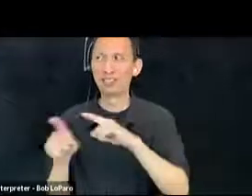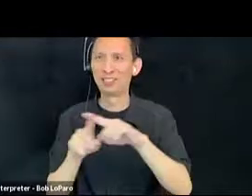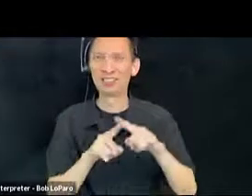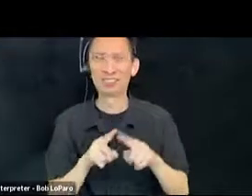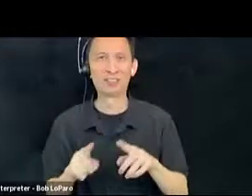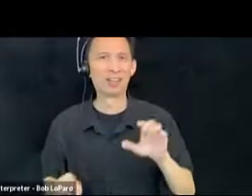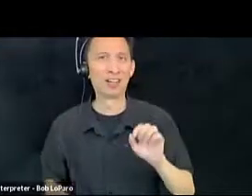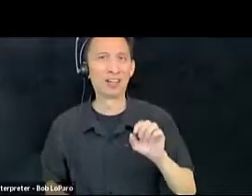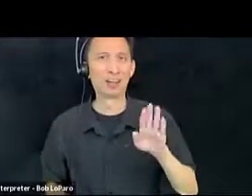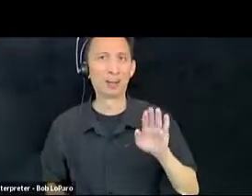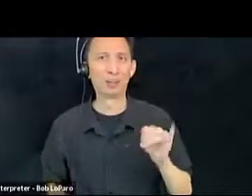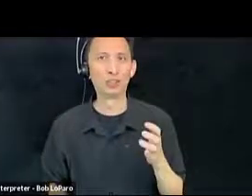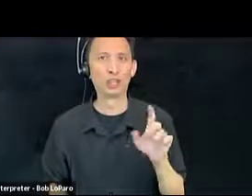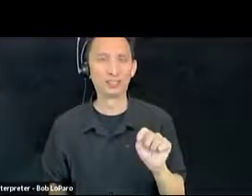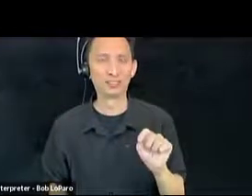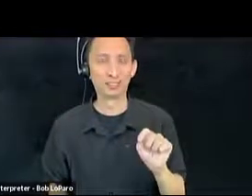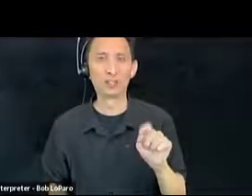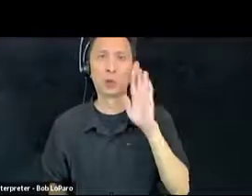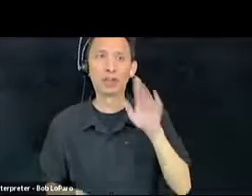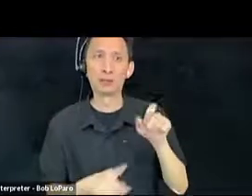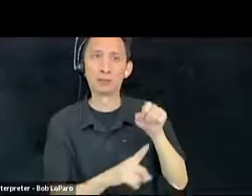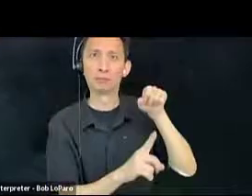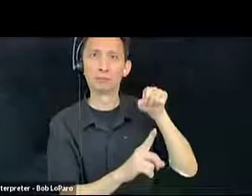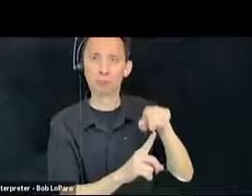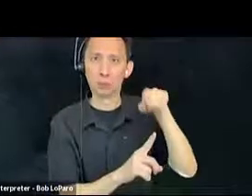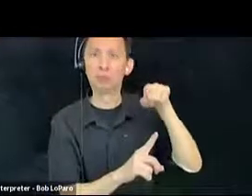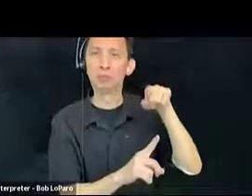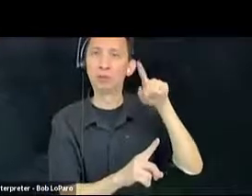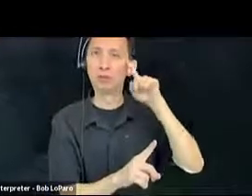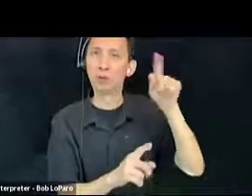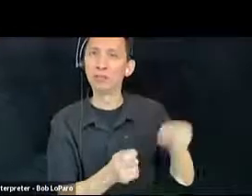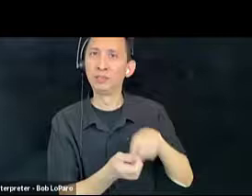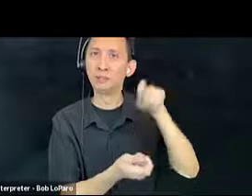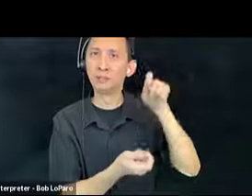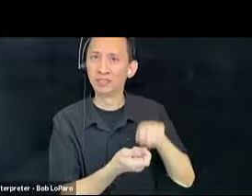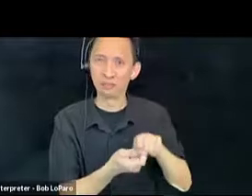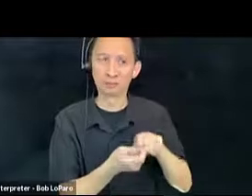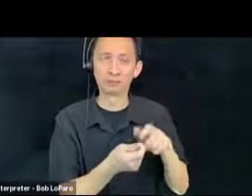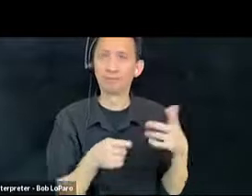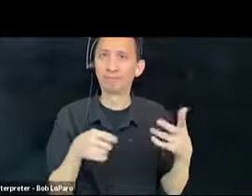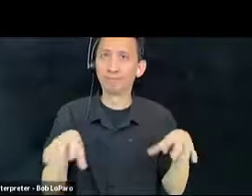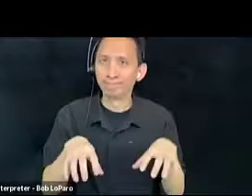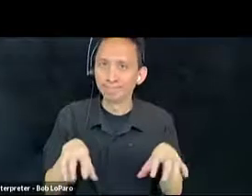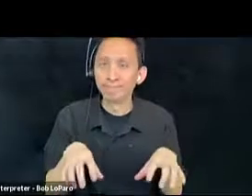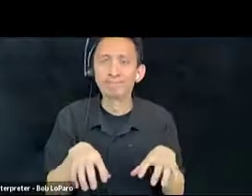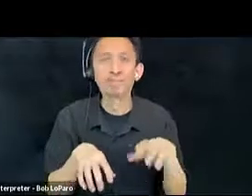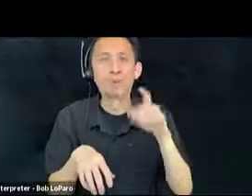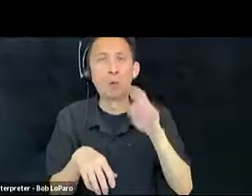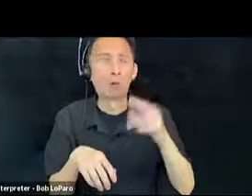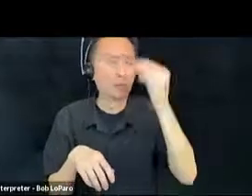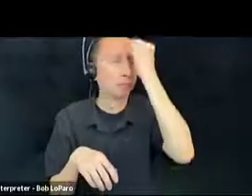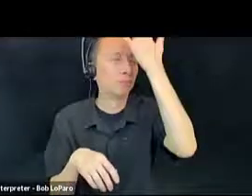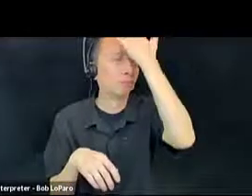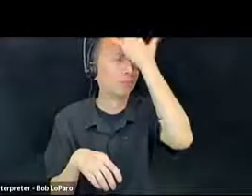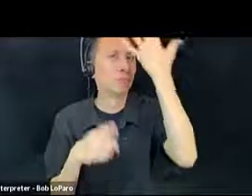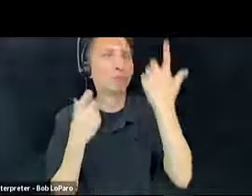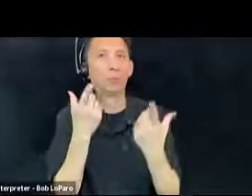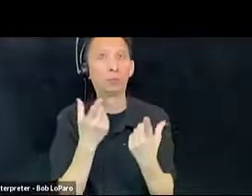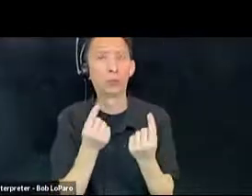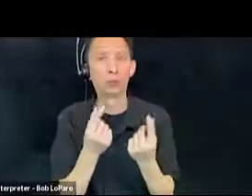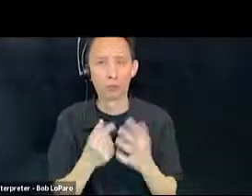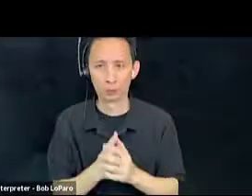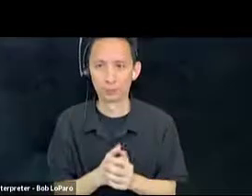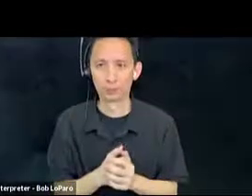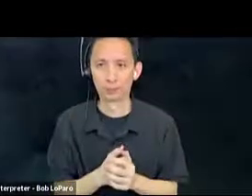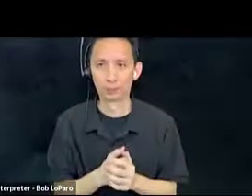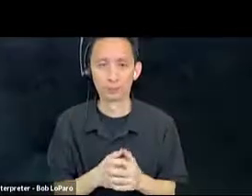And that's going to be important for our next step. But right now, this is just giving us a layout of the day. We start to look at time